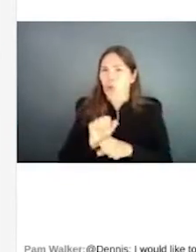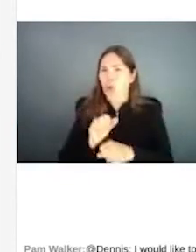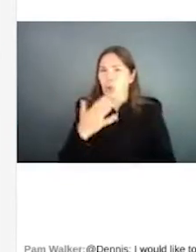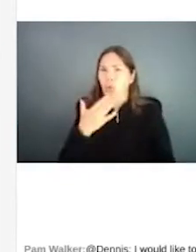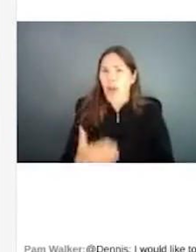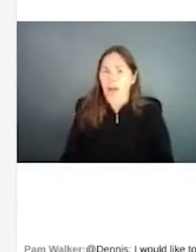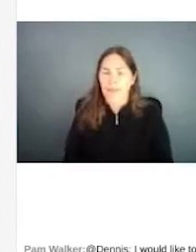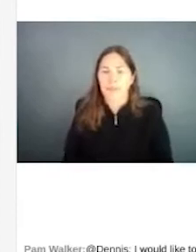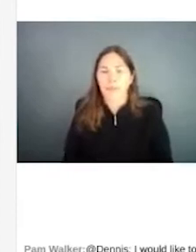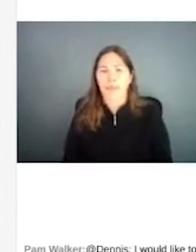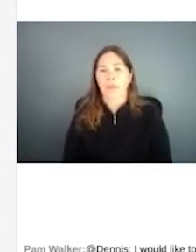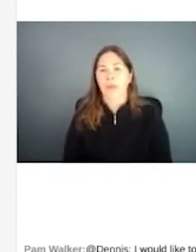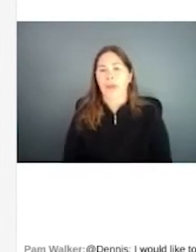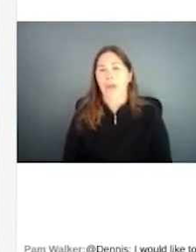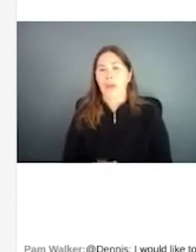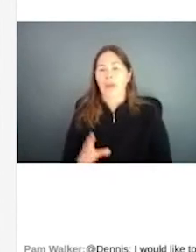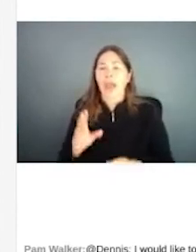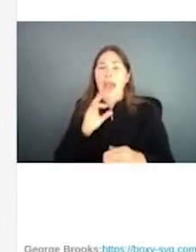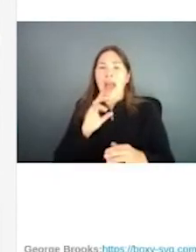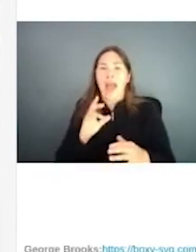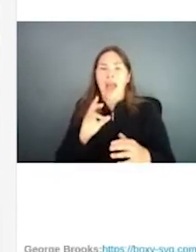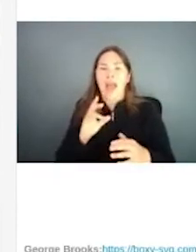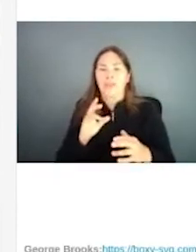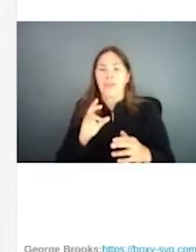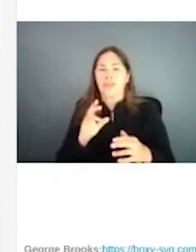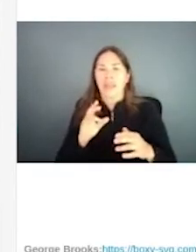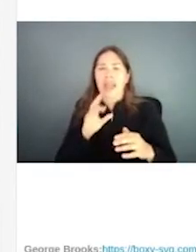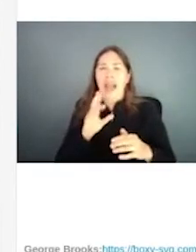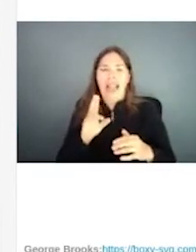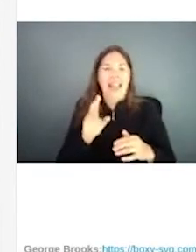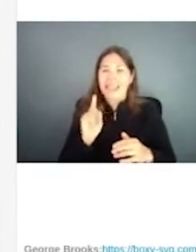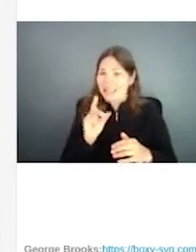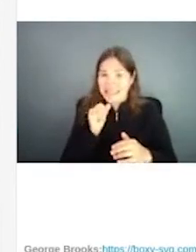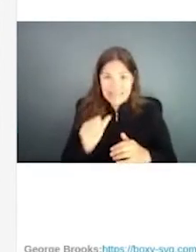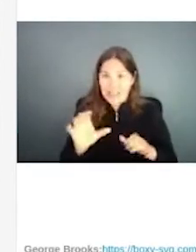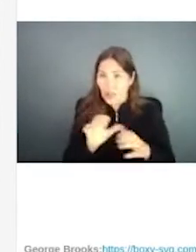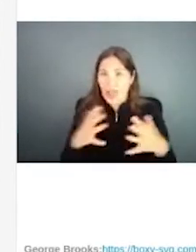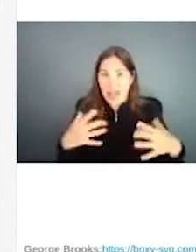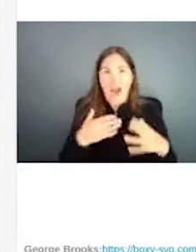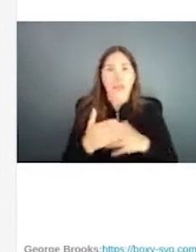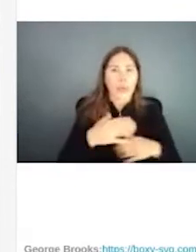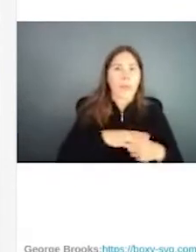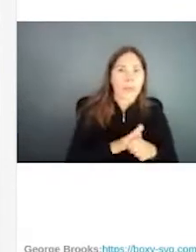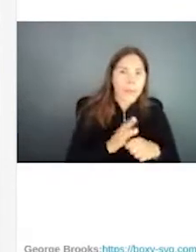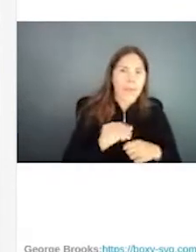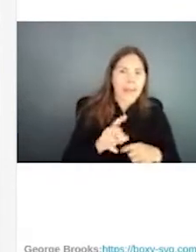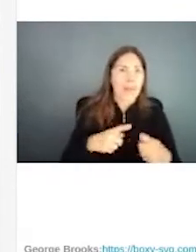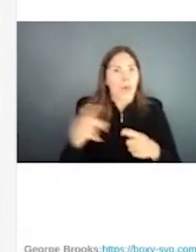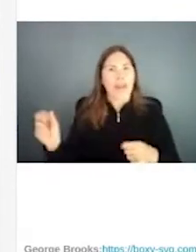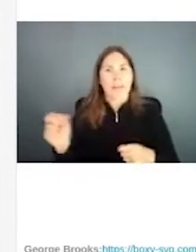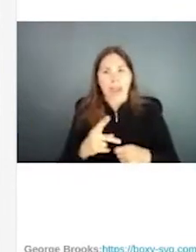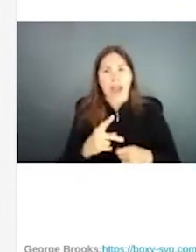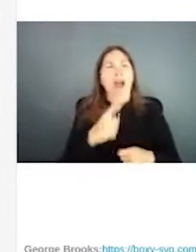well. I didn't do a lot of this before the pandemic, but as we got through it and came back, I found that the students